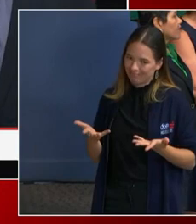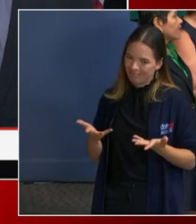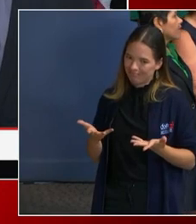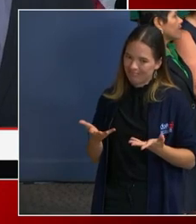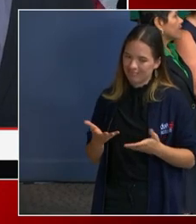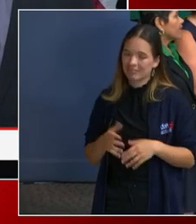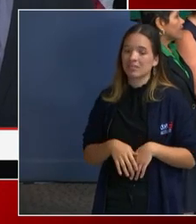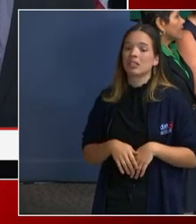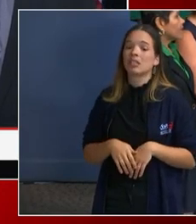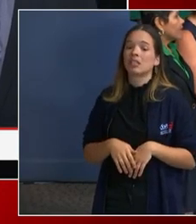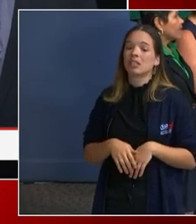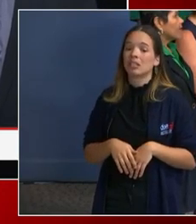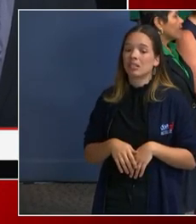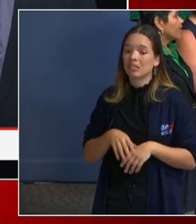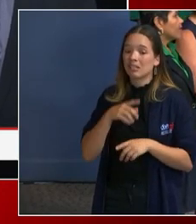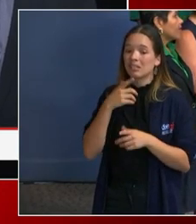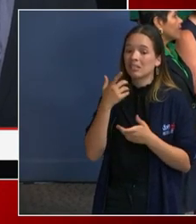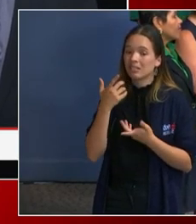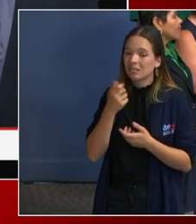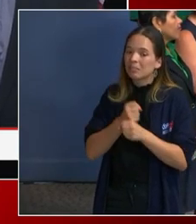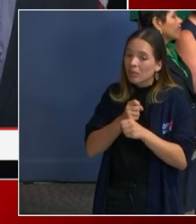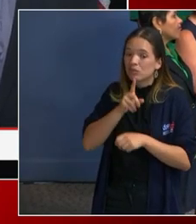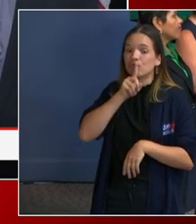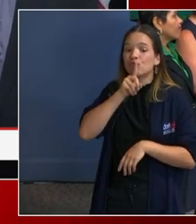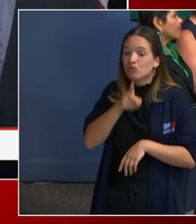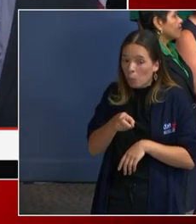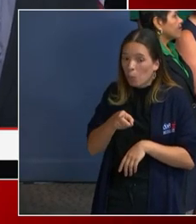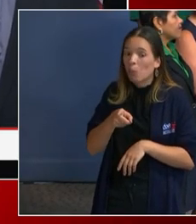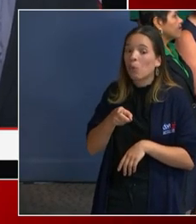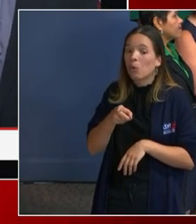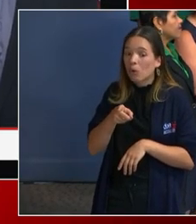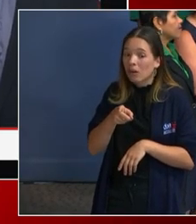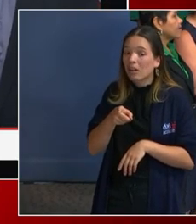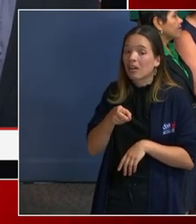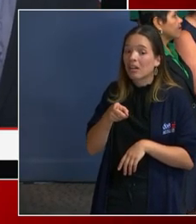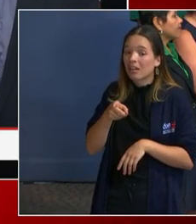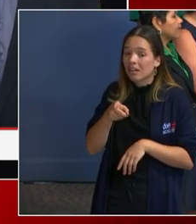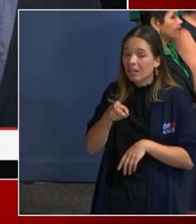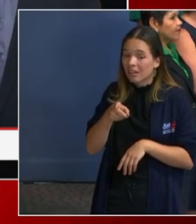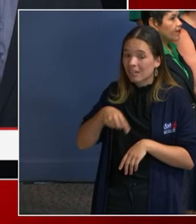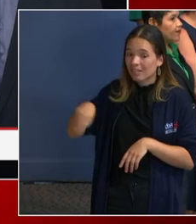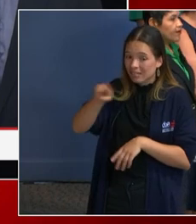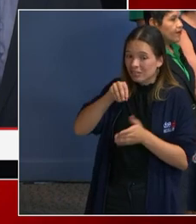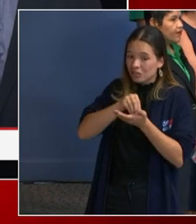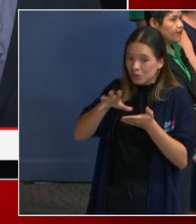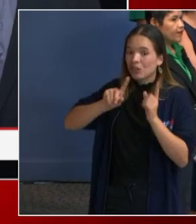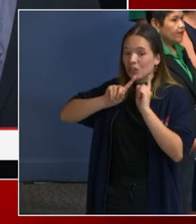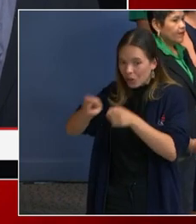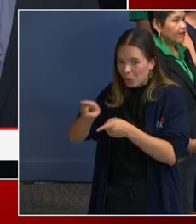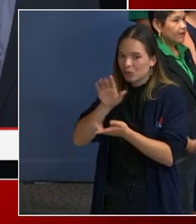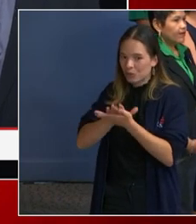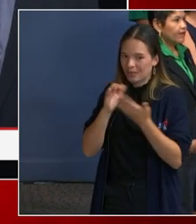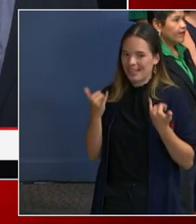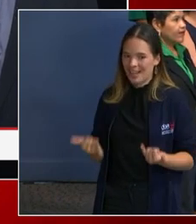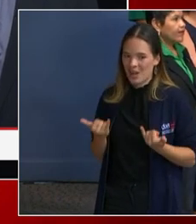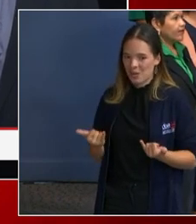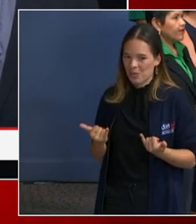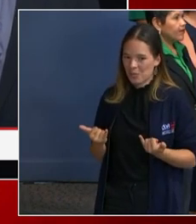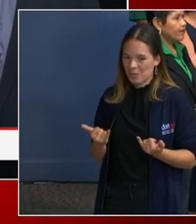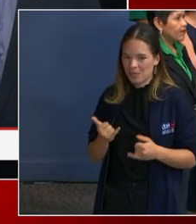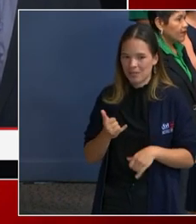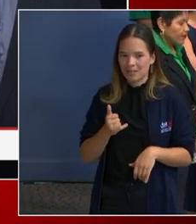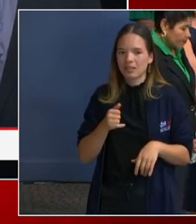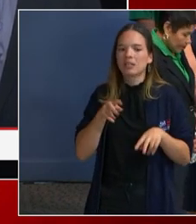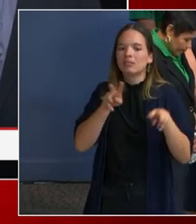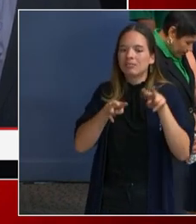are? They are enforcing truancy right now. They're going to places where juveniles hang out when they should be at school.